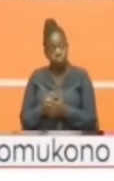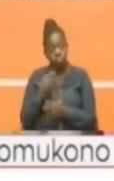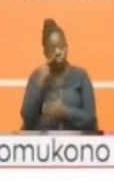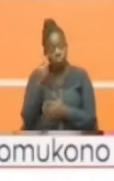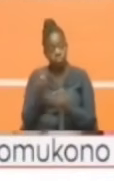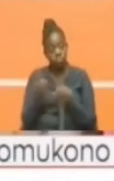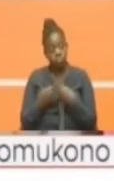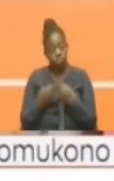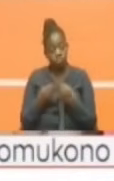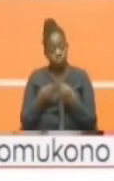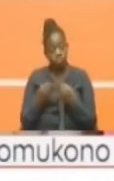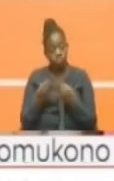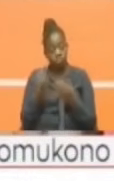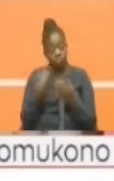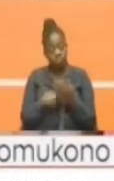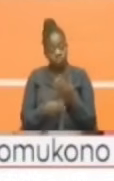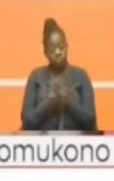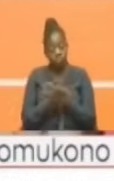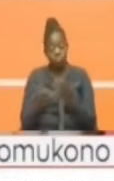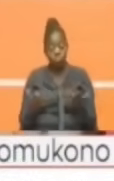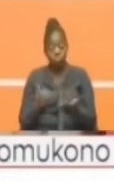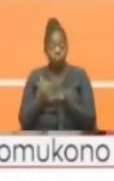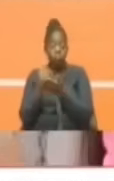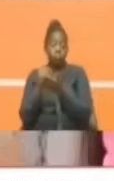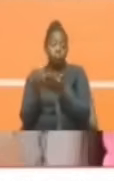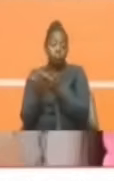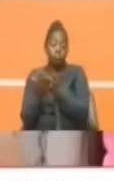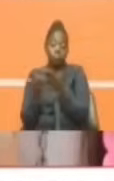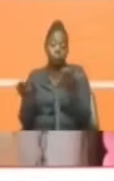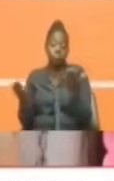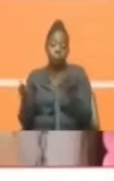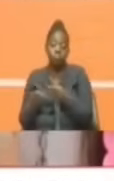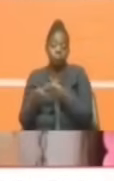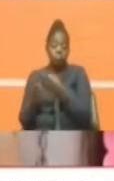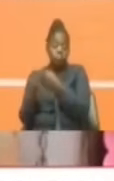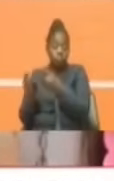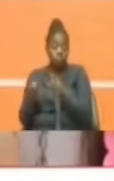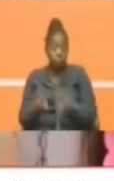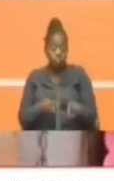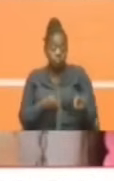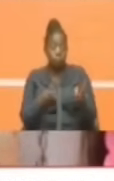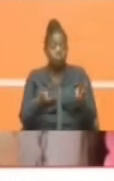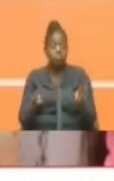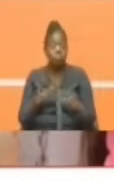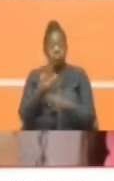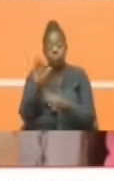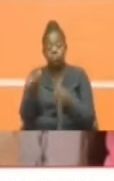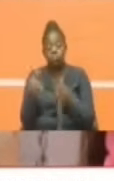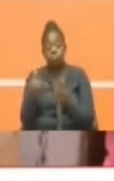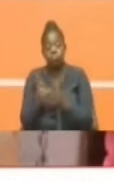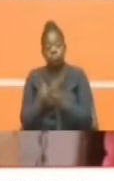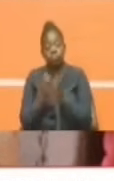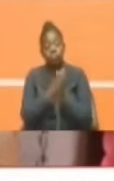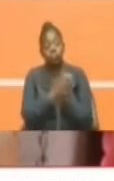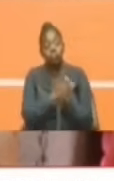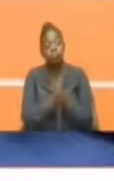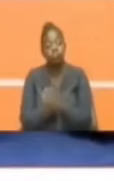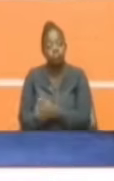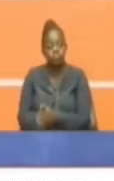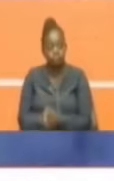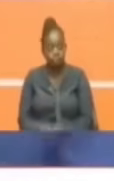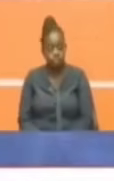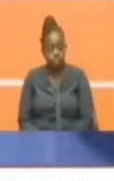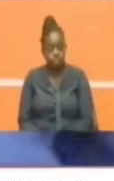abaatoola kye baatoola obuyambi bwonna obwa ngeri zonna bannange mwenna mwenna mwebale nnyo mwebalire